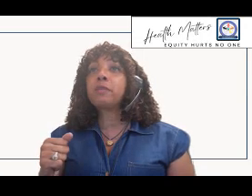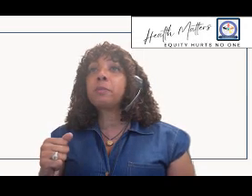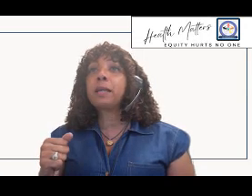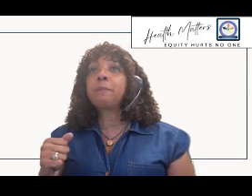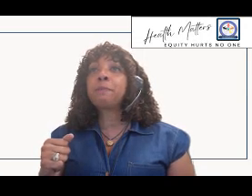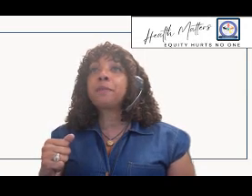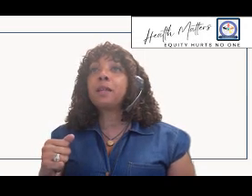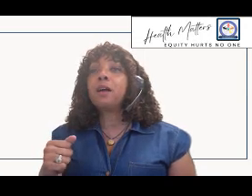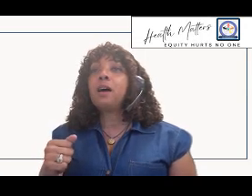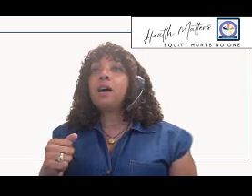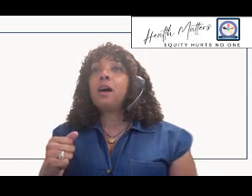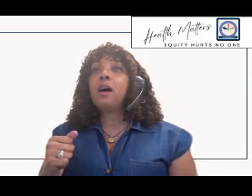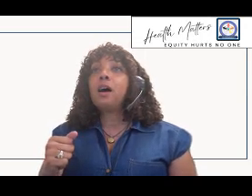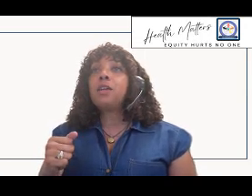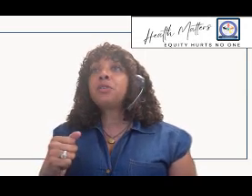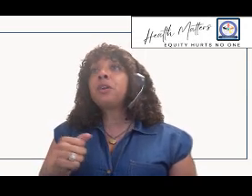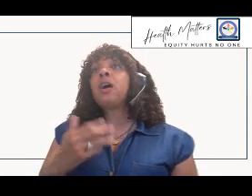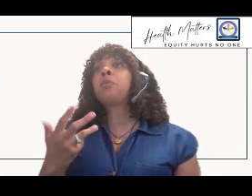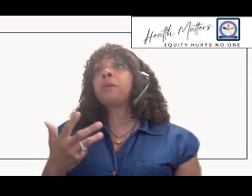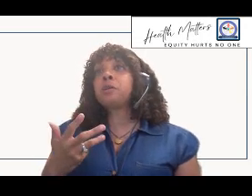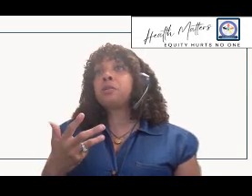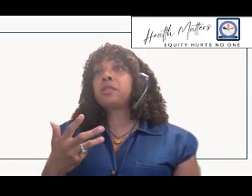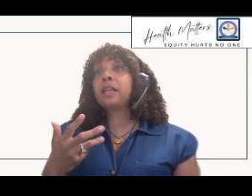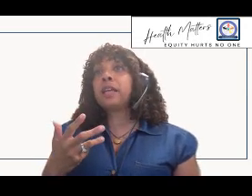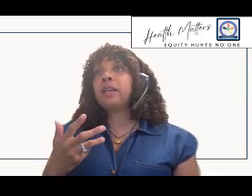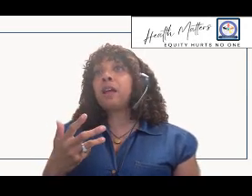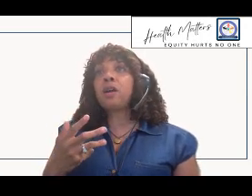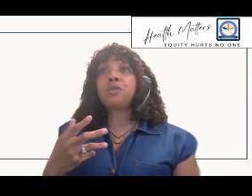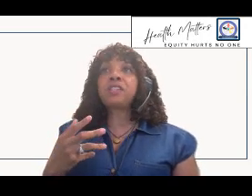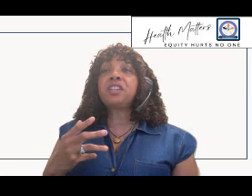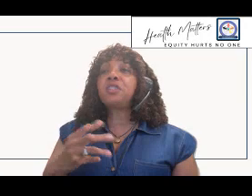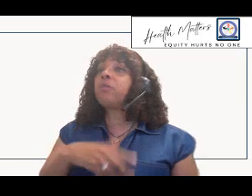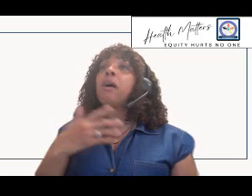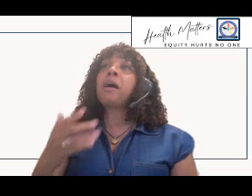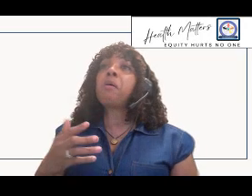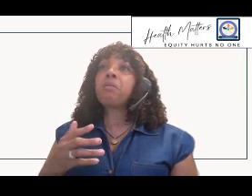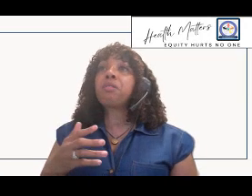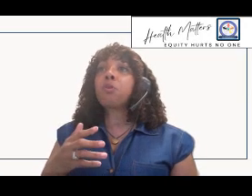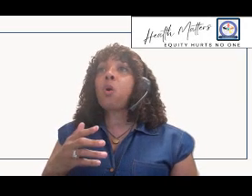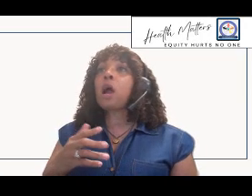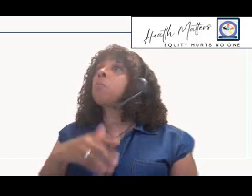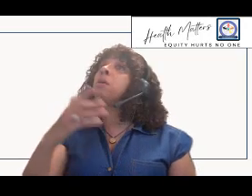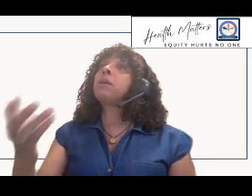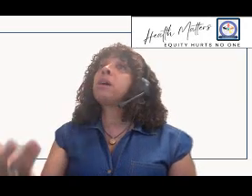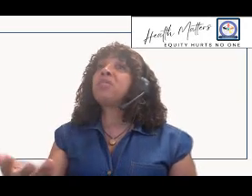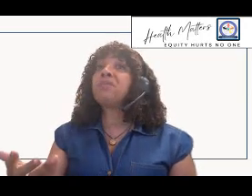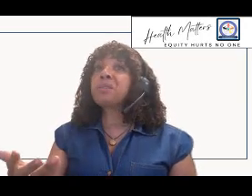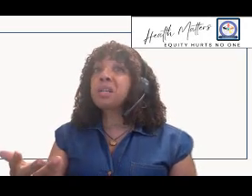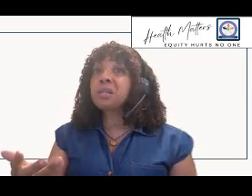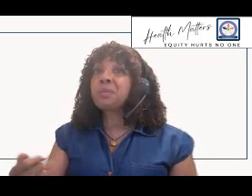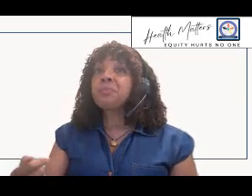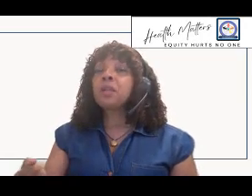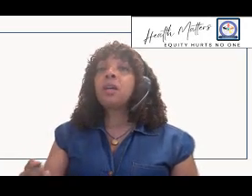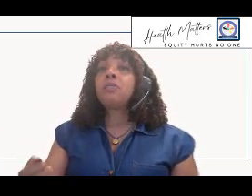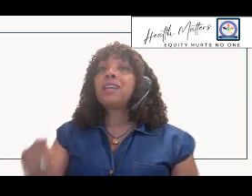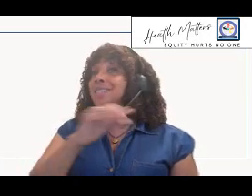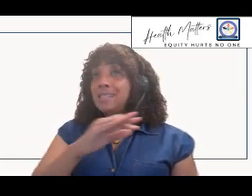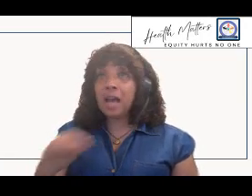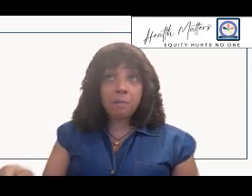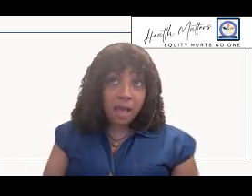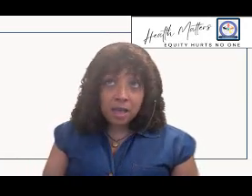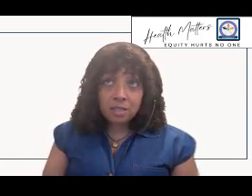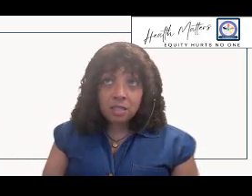Almost done, everybody. And so there are other bills that, again, are addressing general health or our public health infrastructure